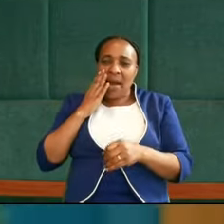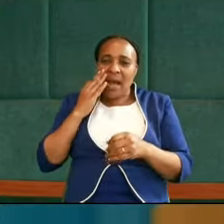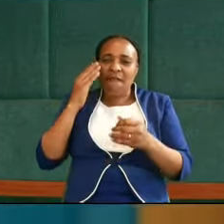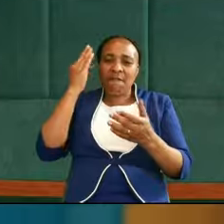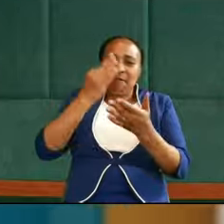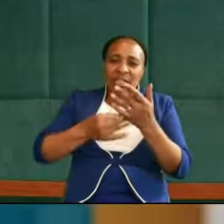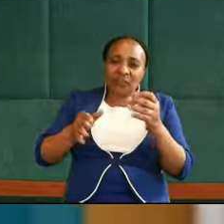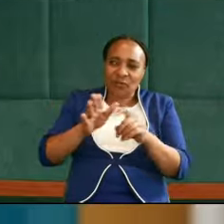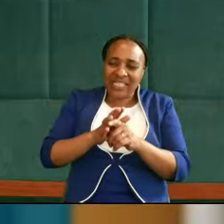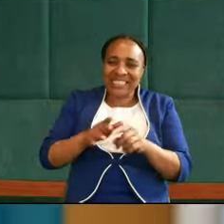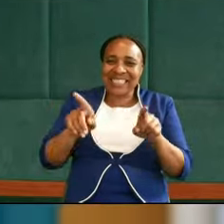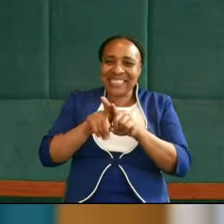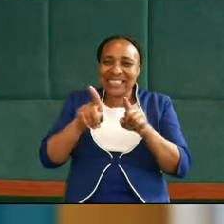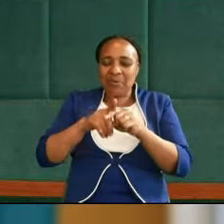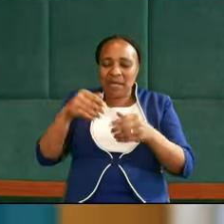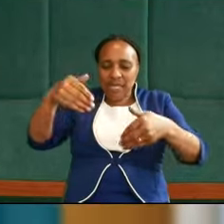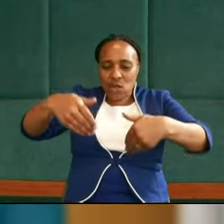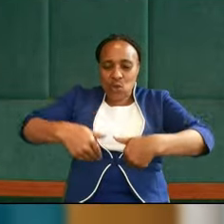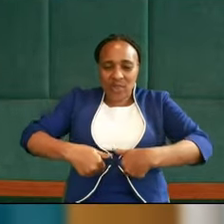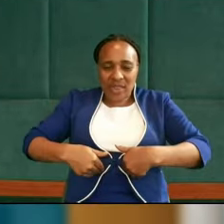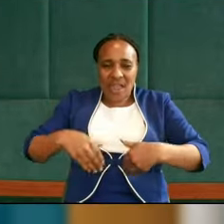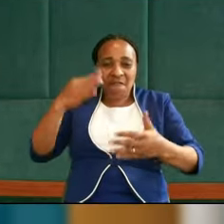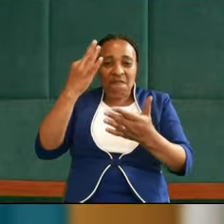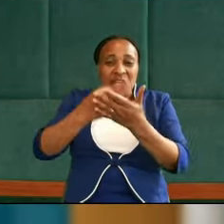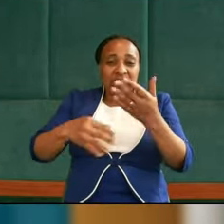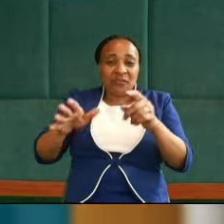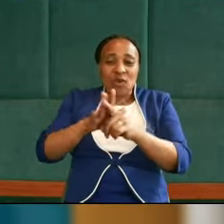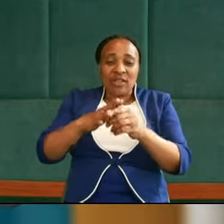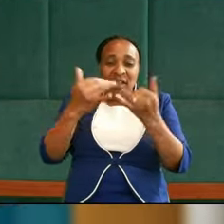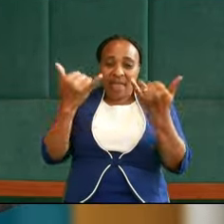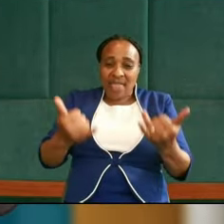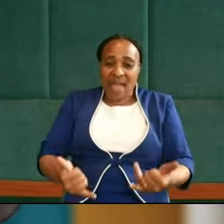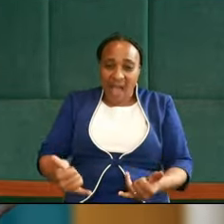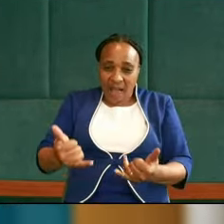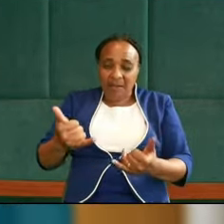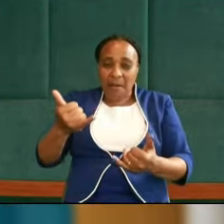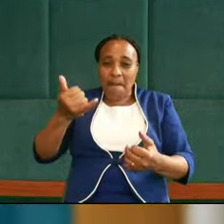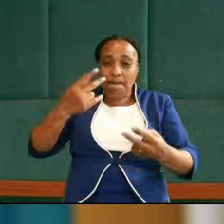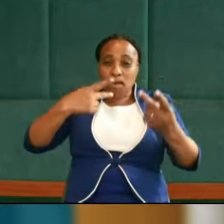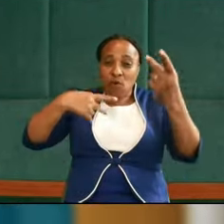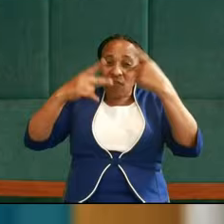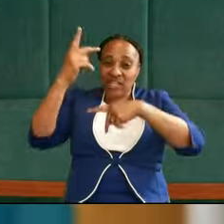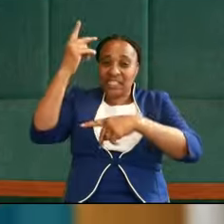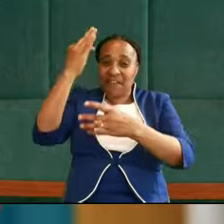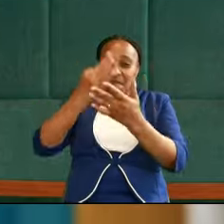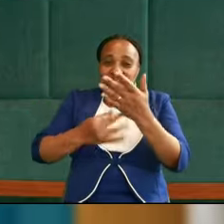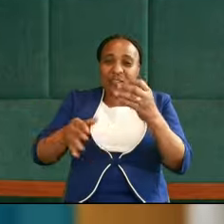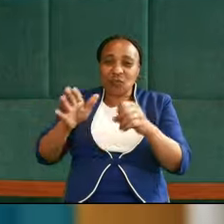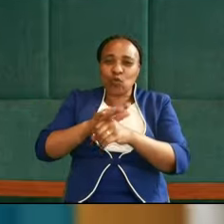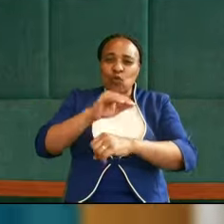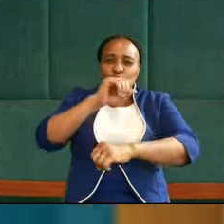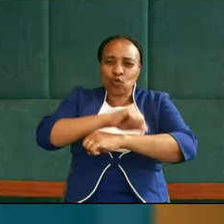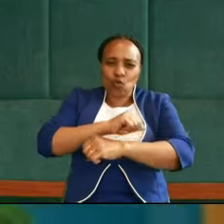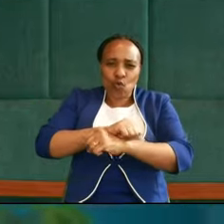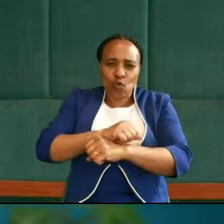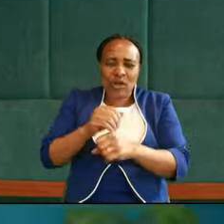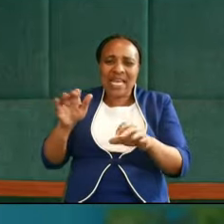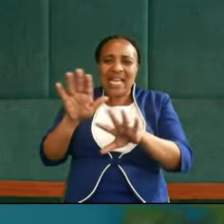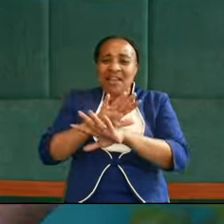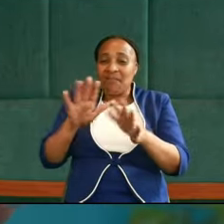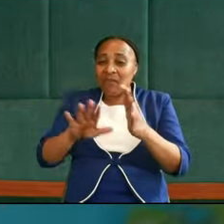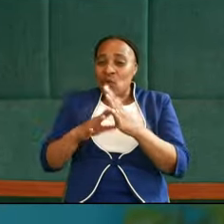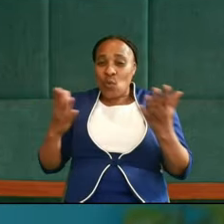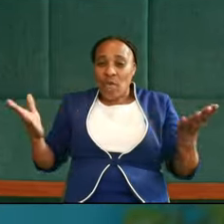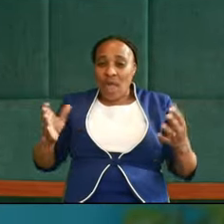father, faithful as a youth, faithful as a young person, faithful in school, in class, faithful in the